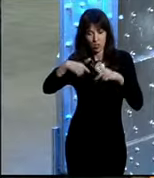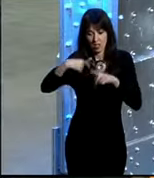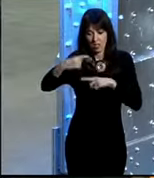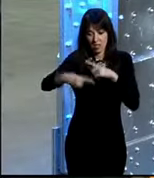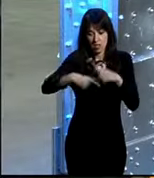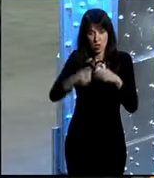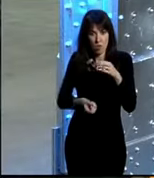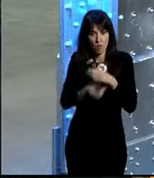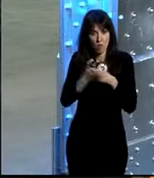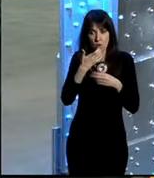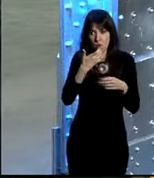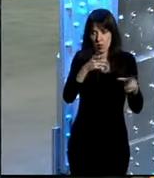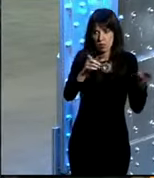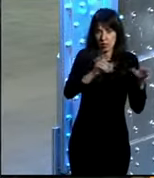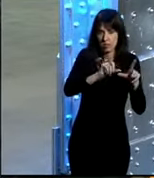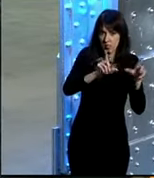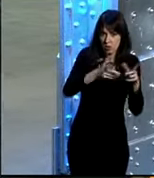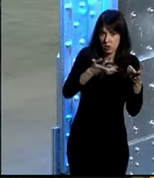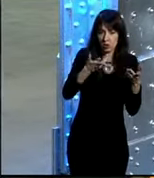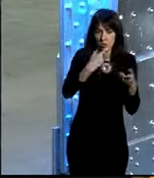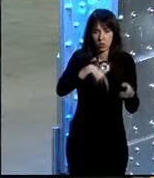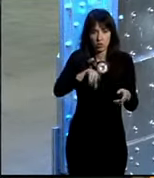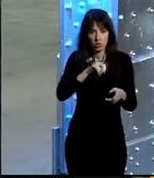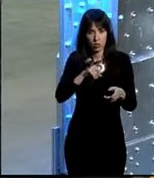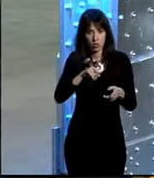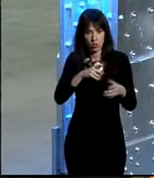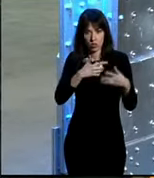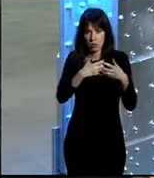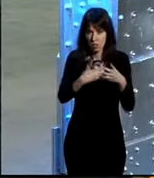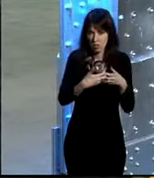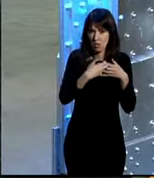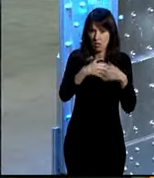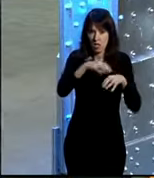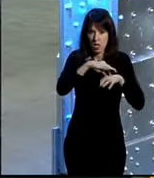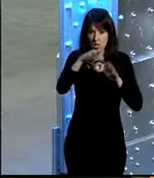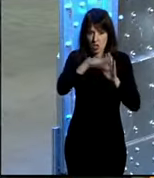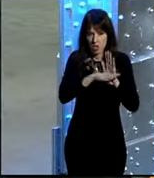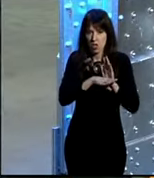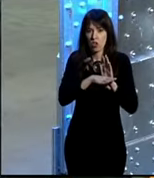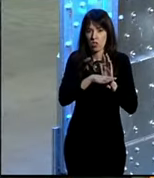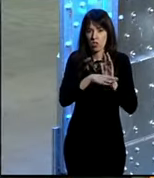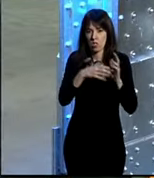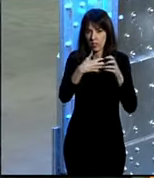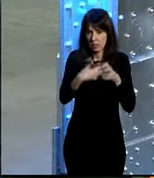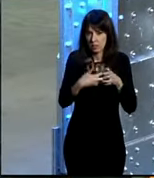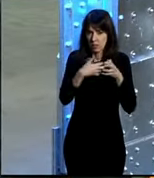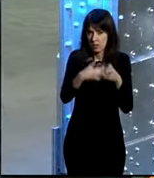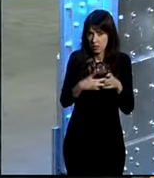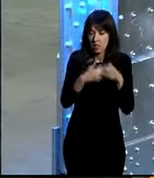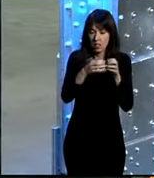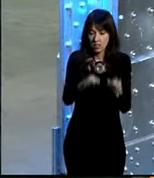that narrators within the new framework? Like on TV,